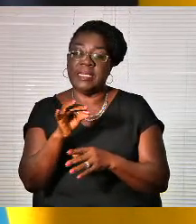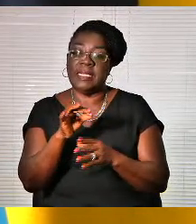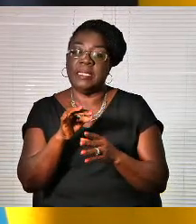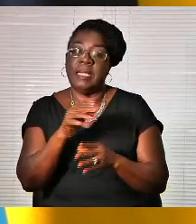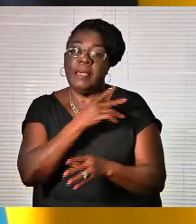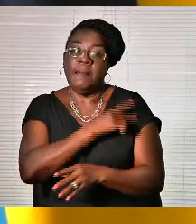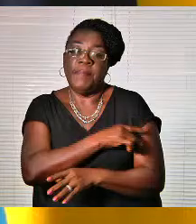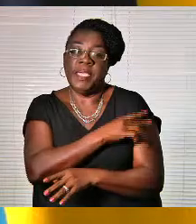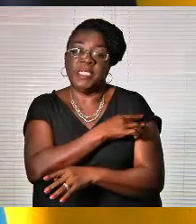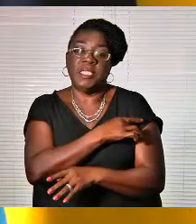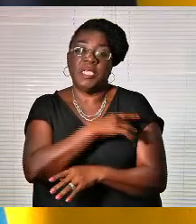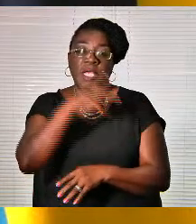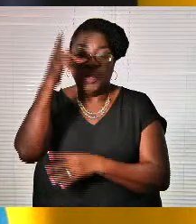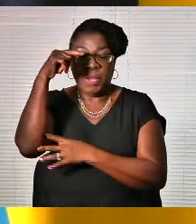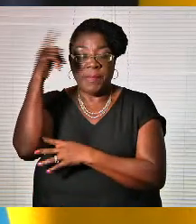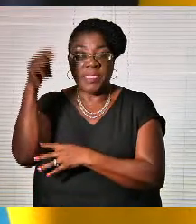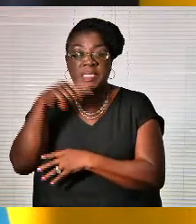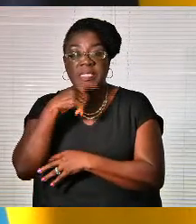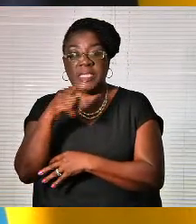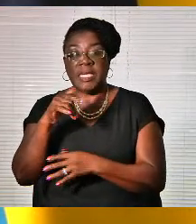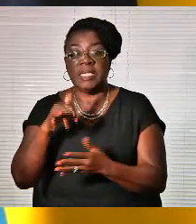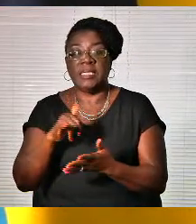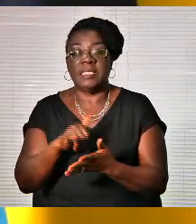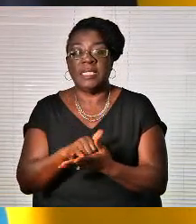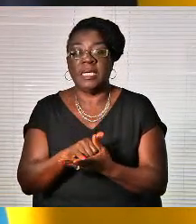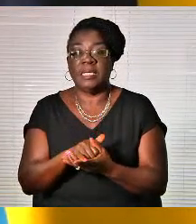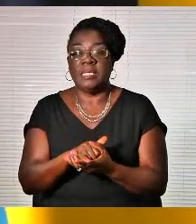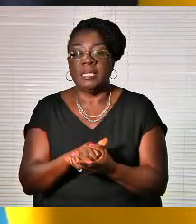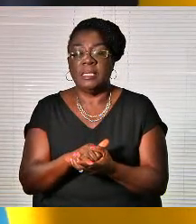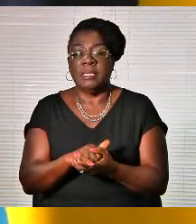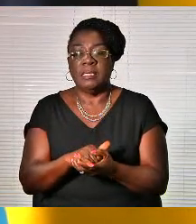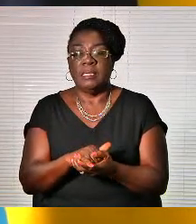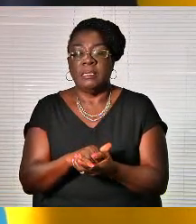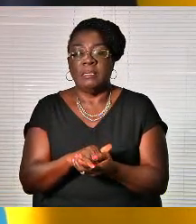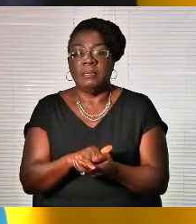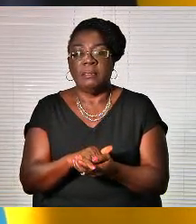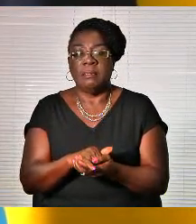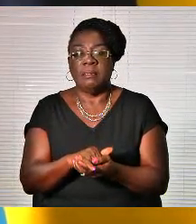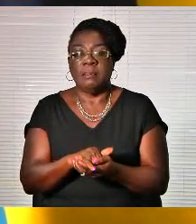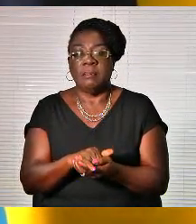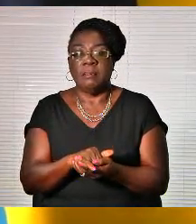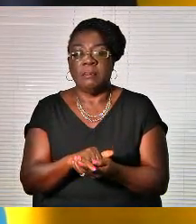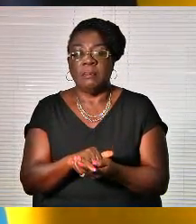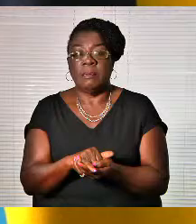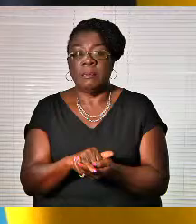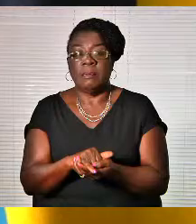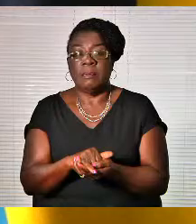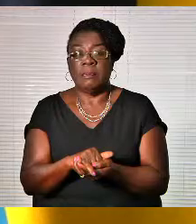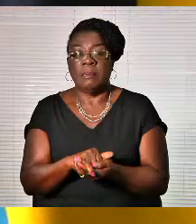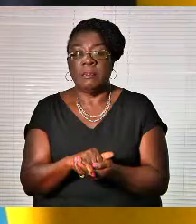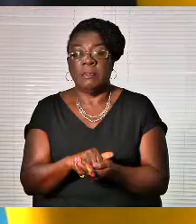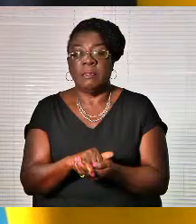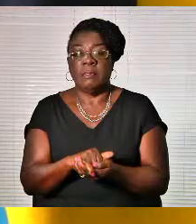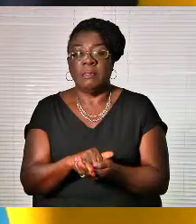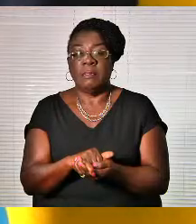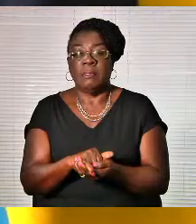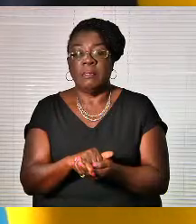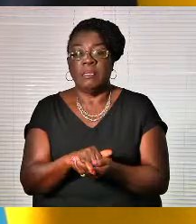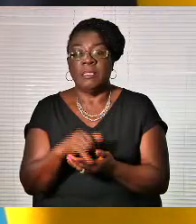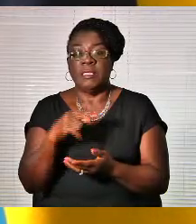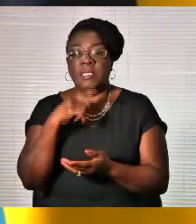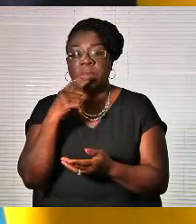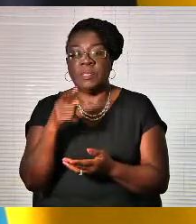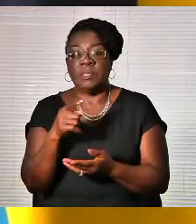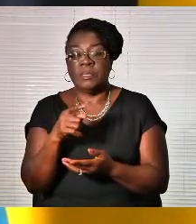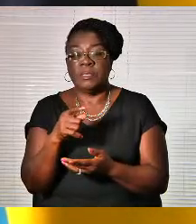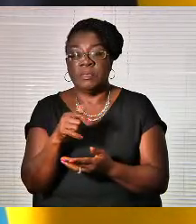that is not the case, and he called those reports fake news. My question is, I've been told that that's a matter